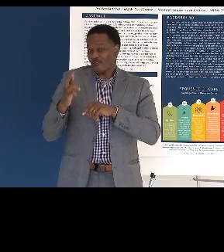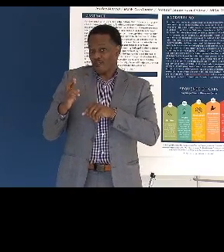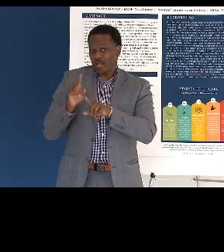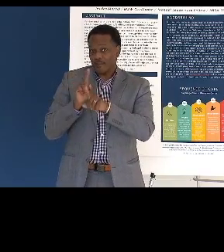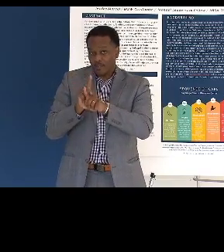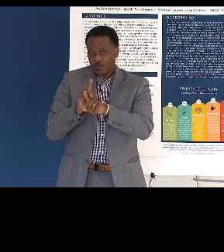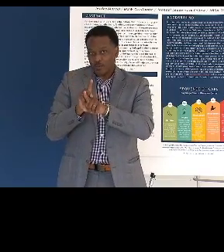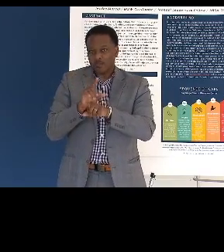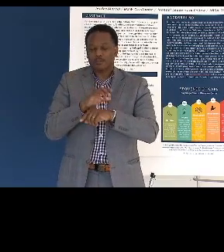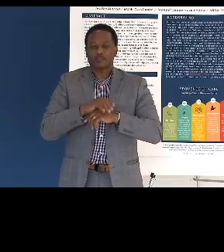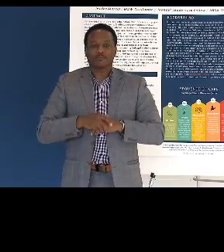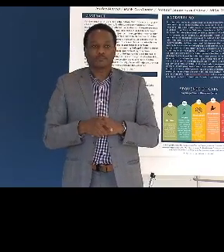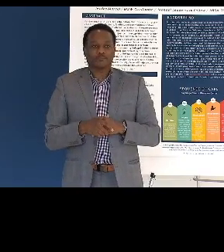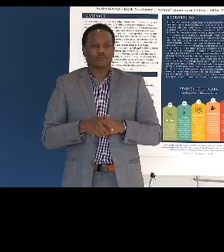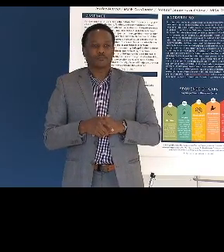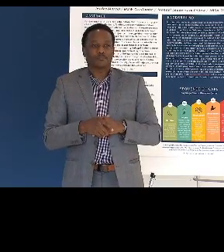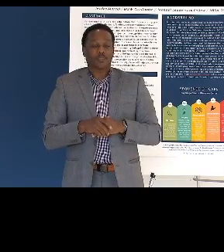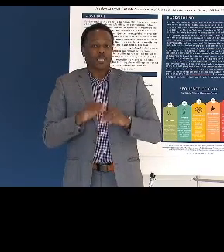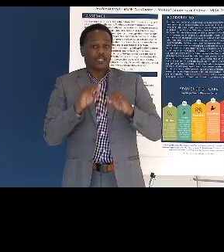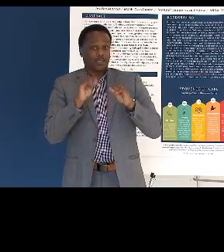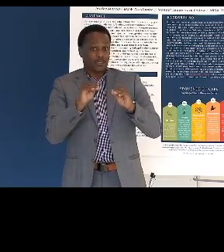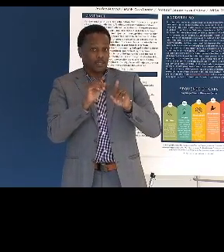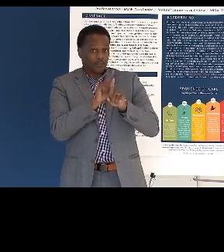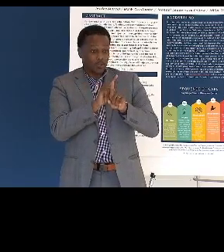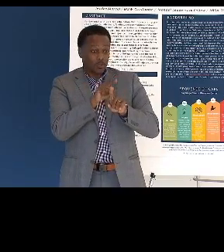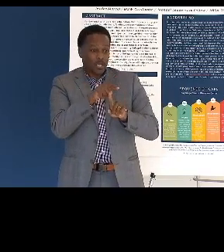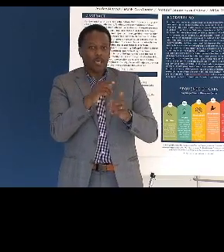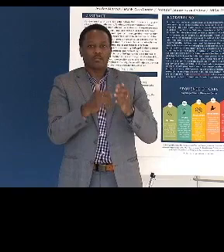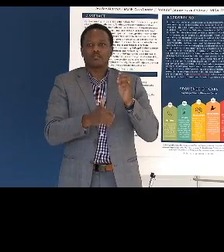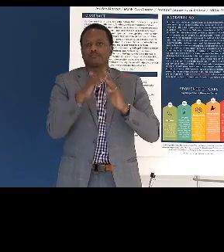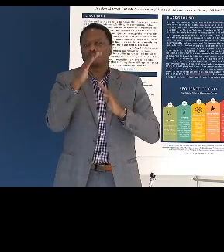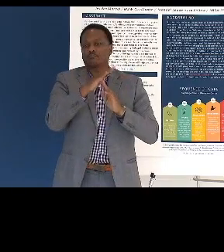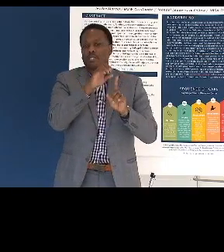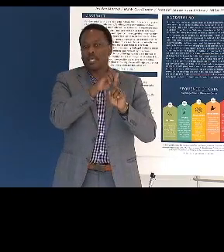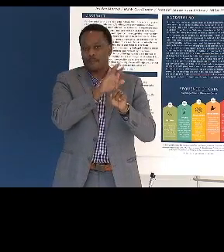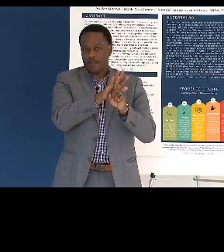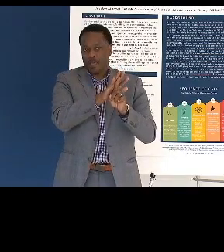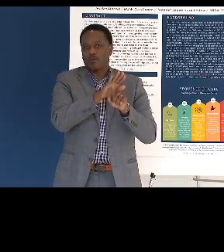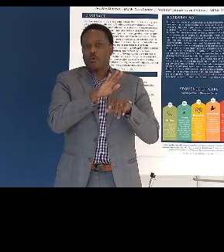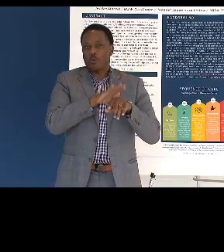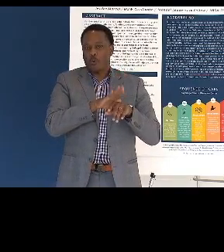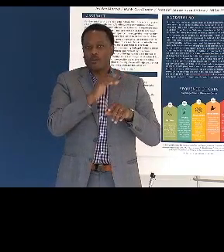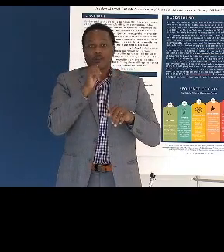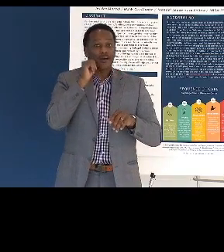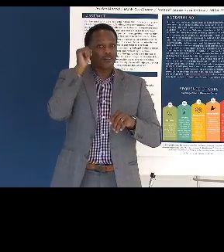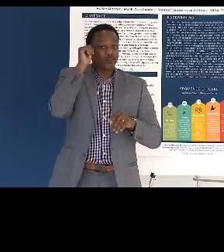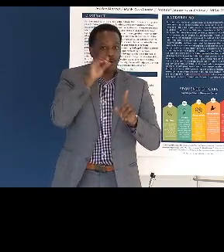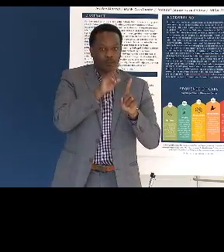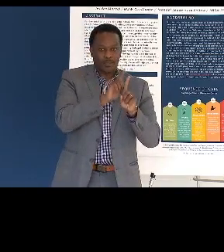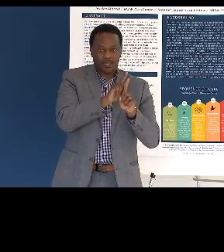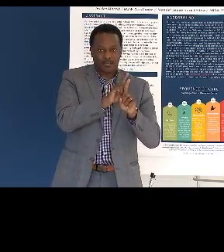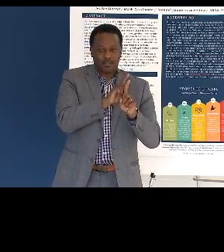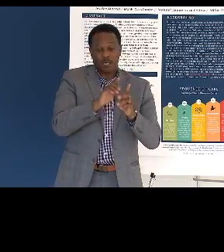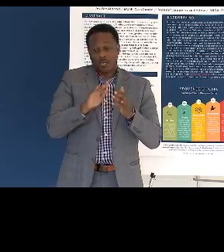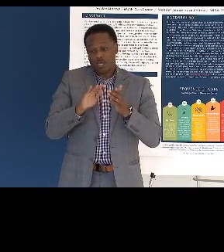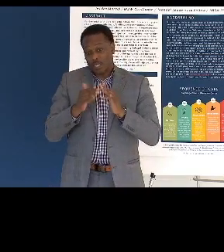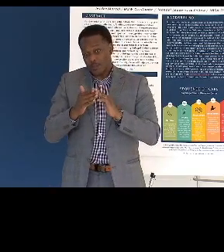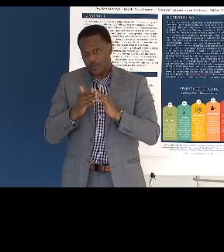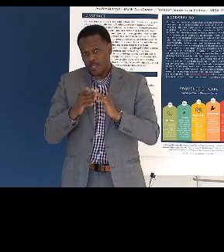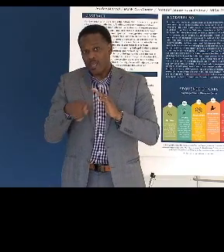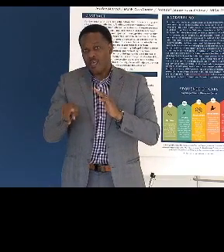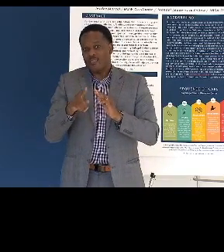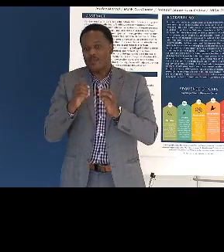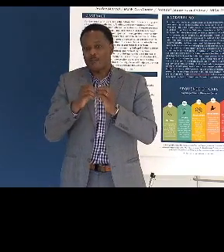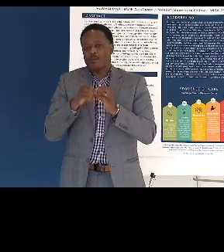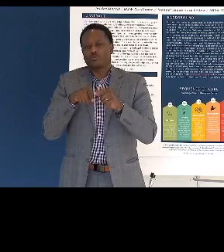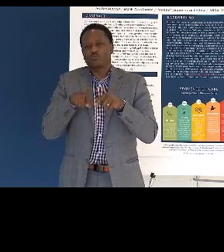mentors. Teacher mentors had the most impact on educational attainment of adult mentees, and community mentors were most influential during childhood